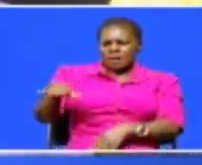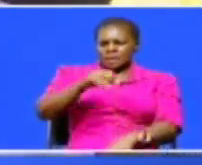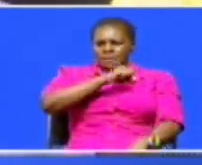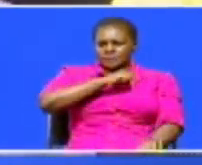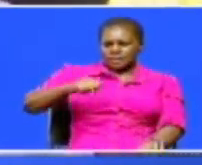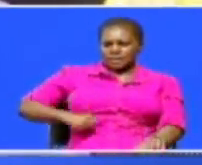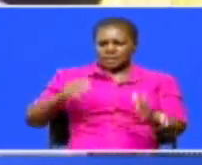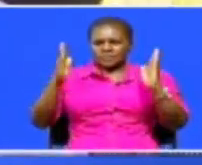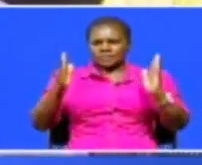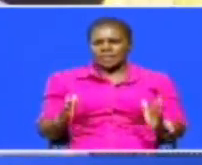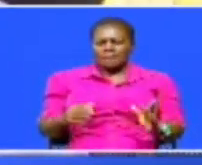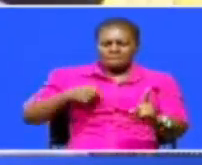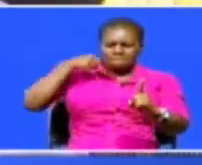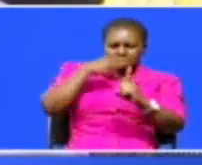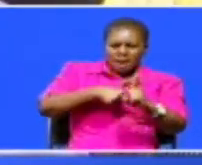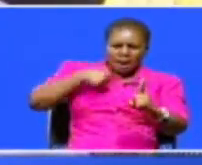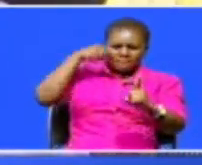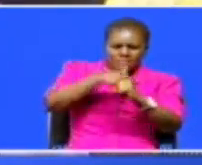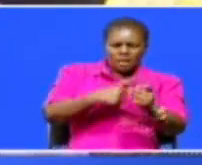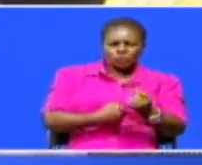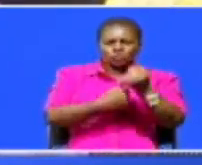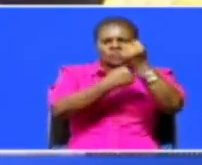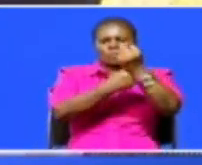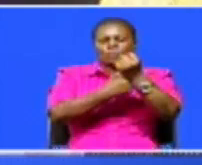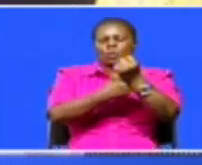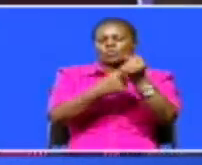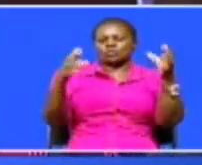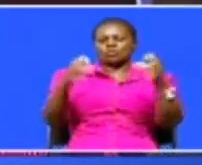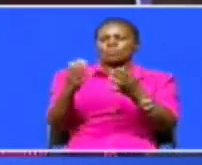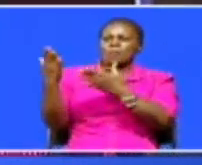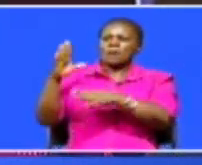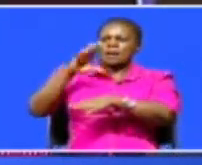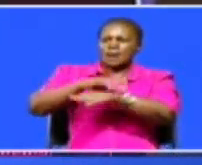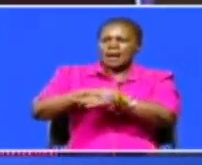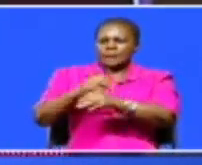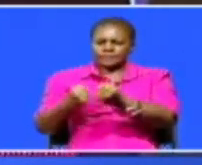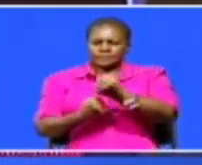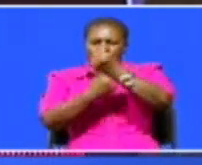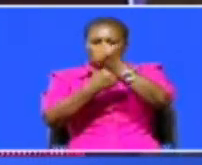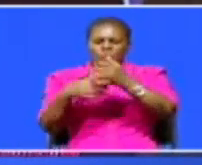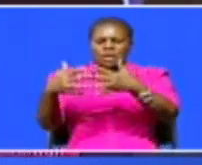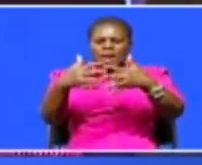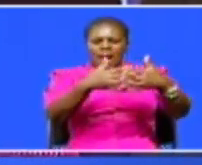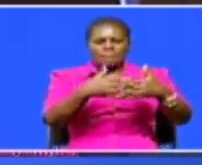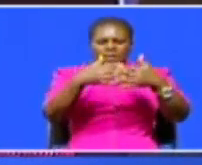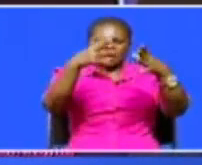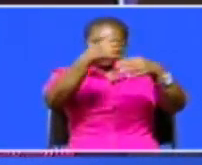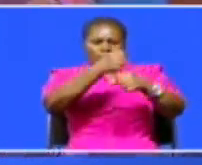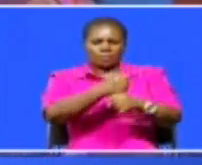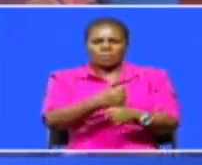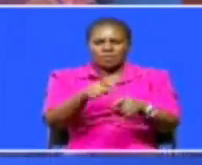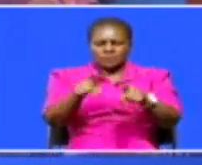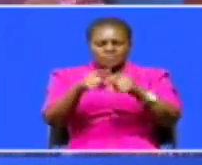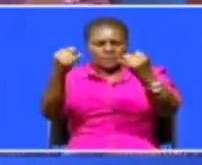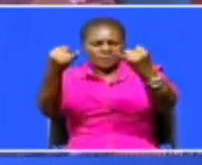Irungu Kang'ata, who had lobbied his networks to support locals here. And having received a major boost from American firm Delmonte, he extended